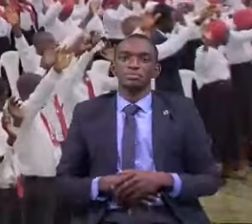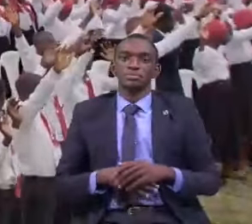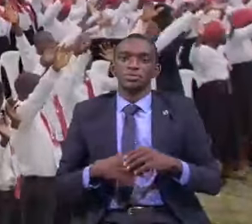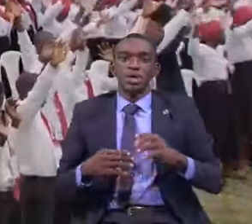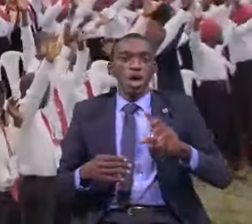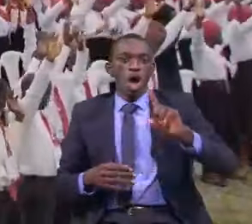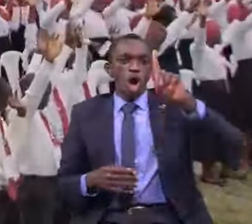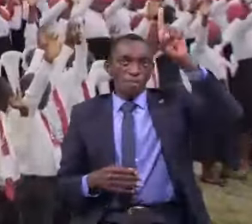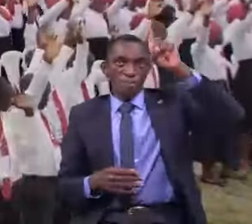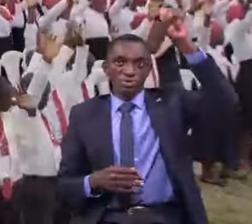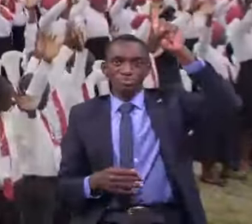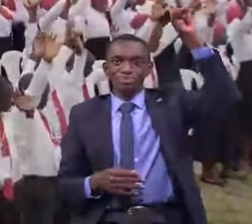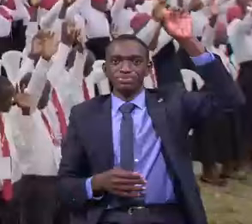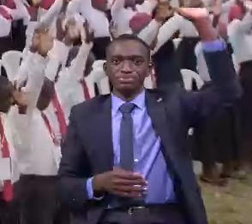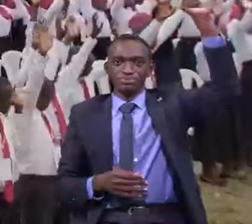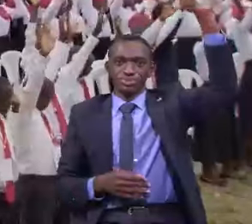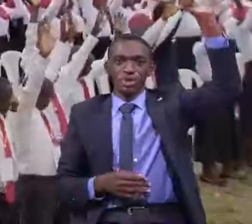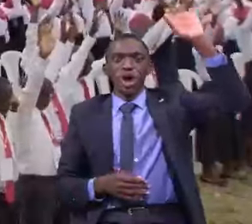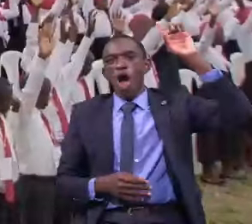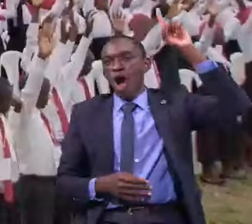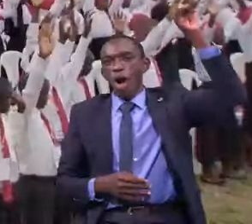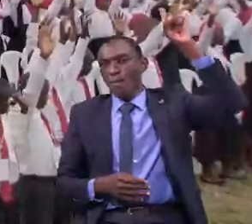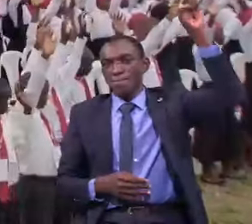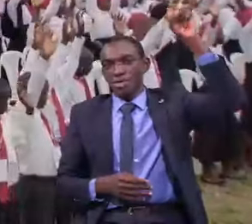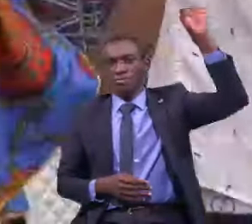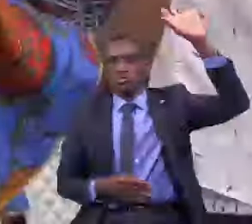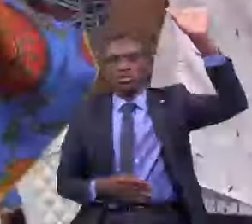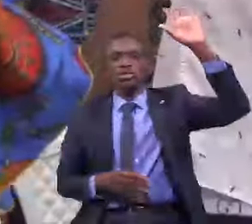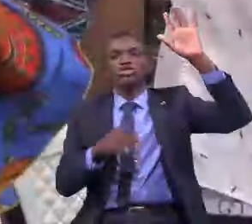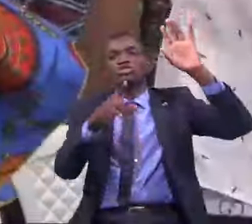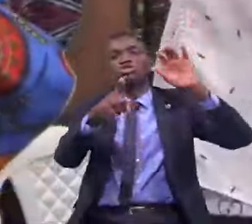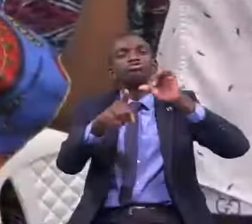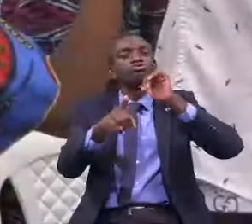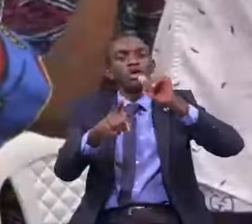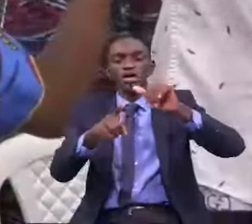Up. Up. You will not come down.